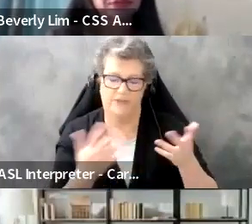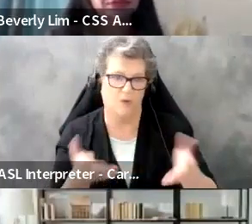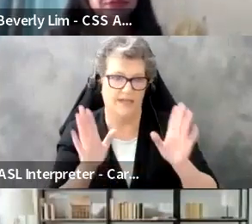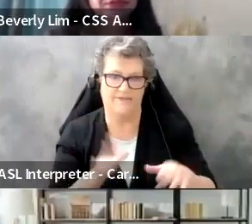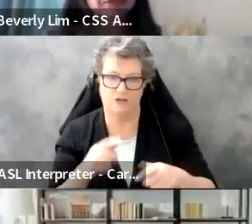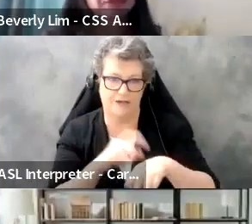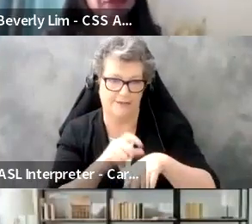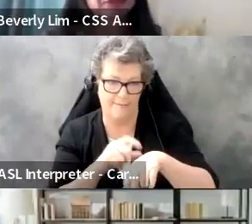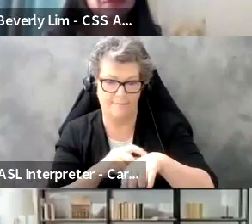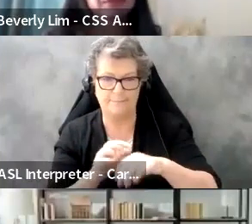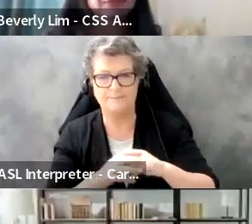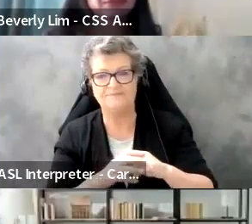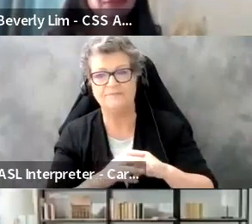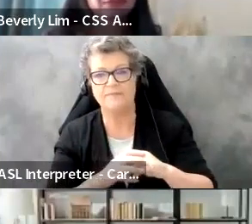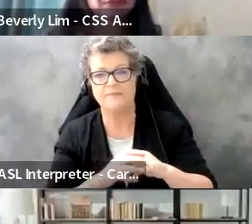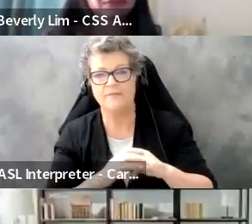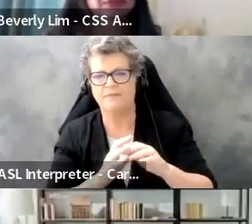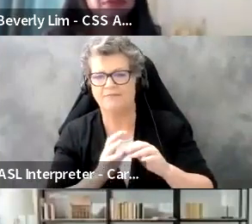time.